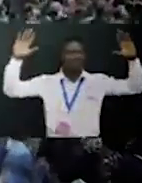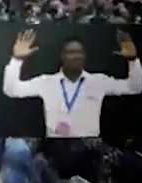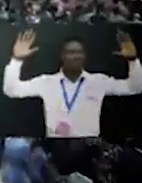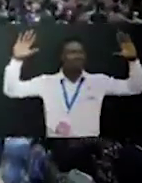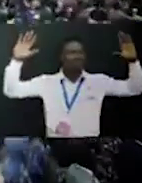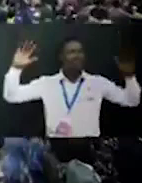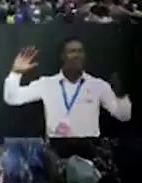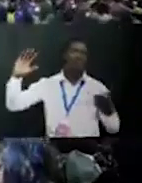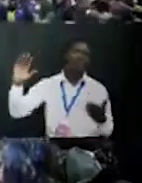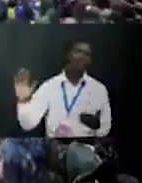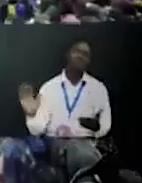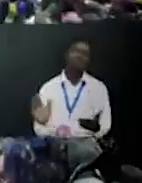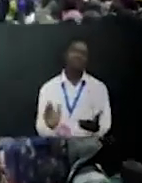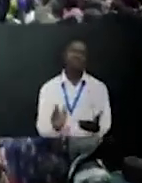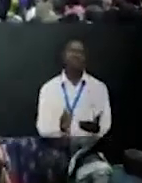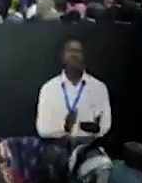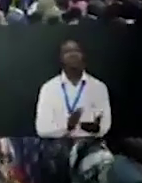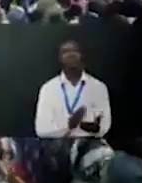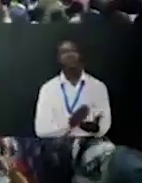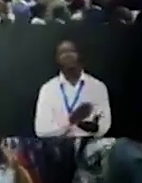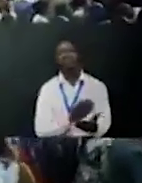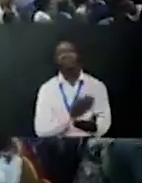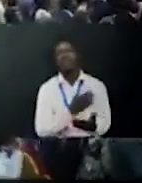dew of